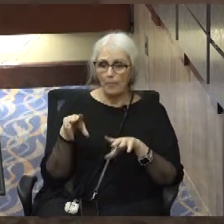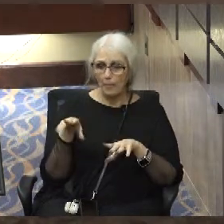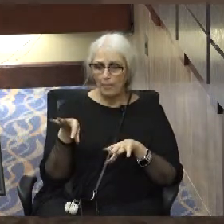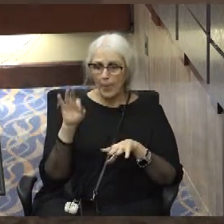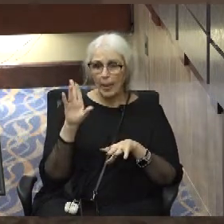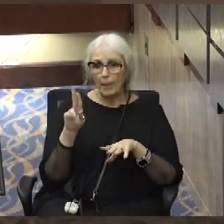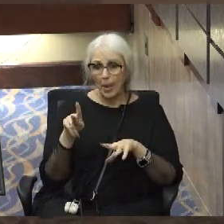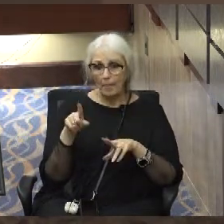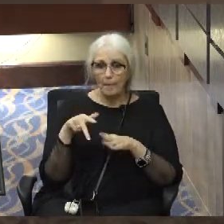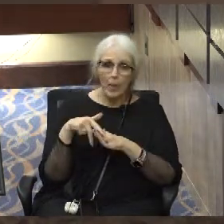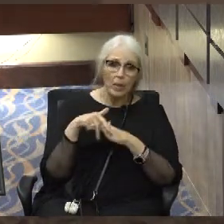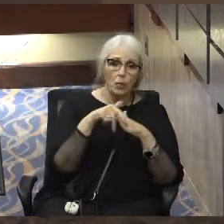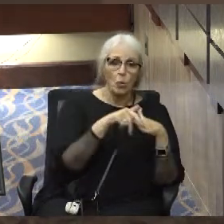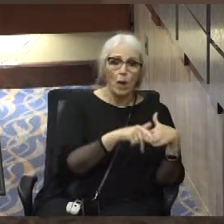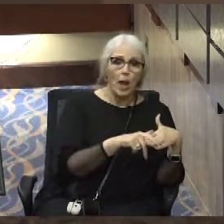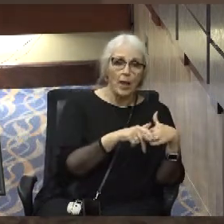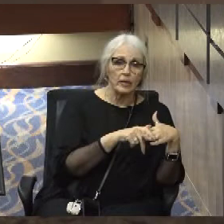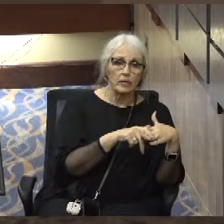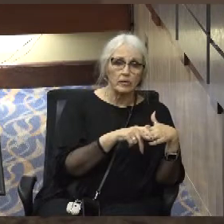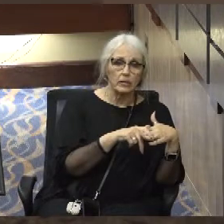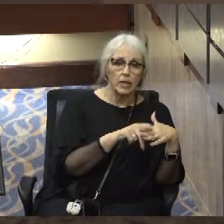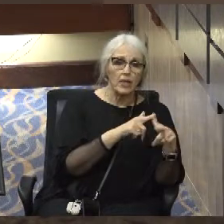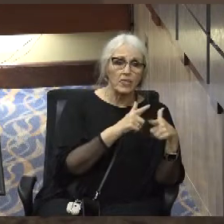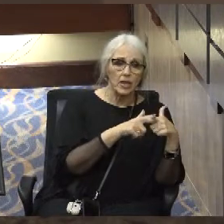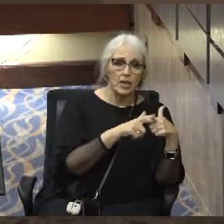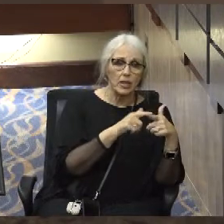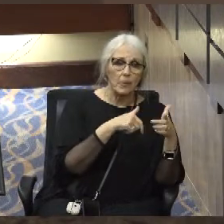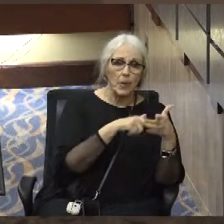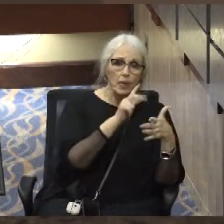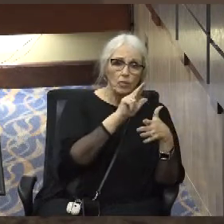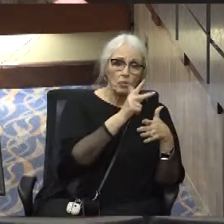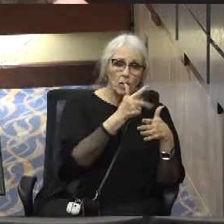assuming they need a ride back Yes. home. So it's $6.